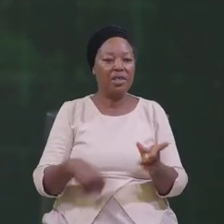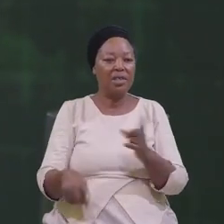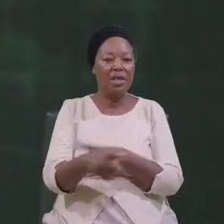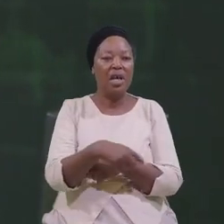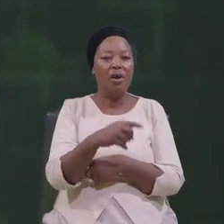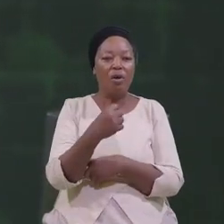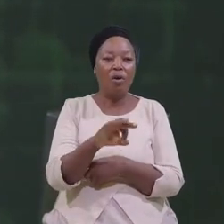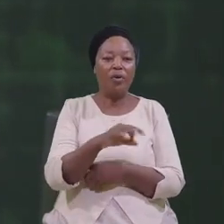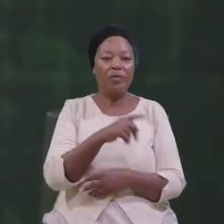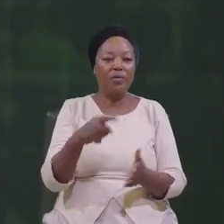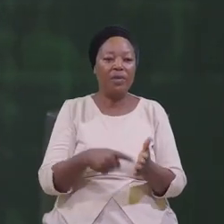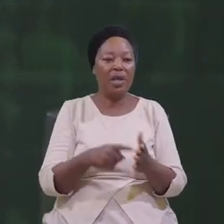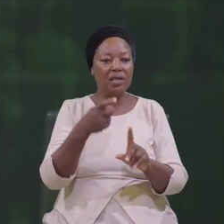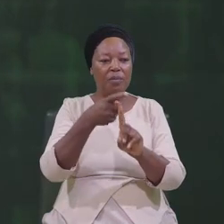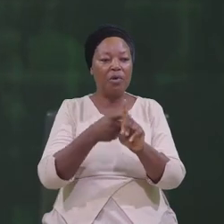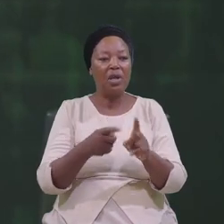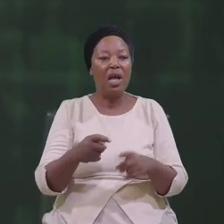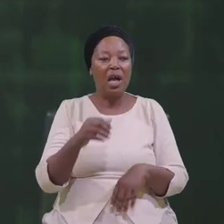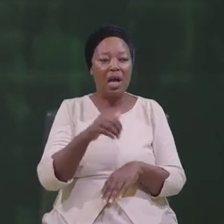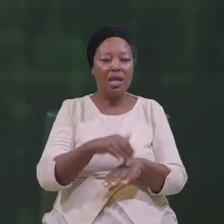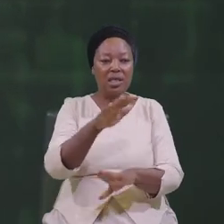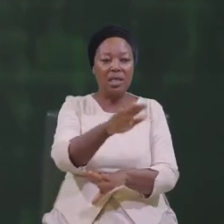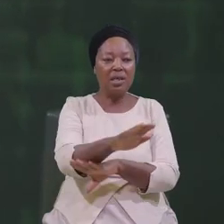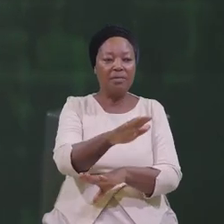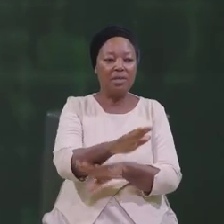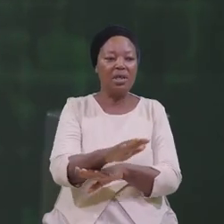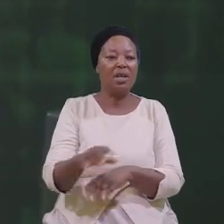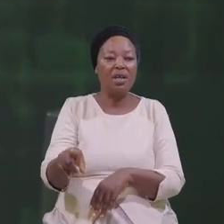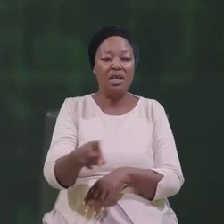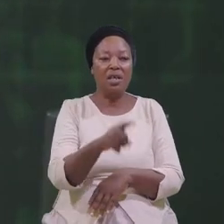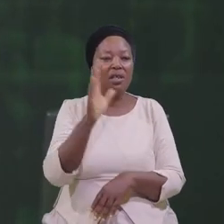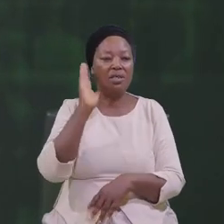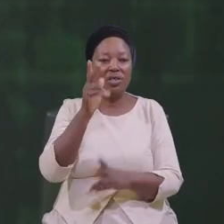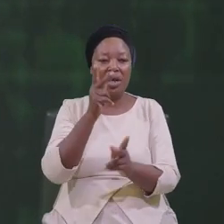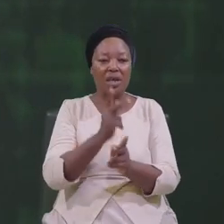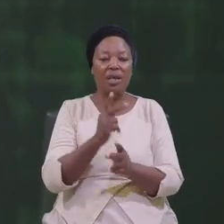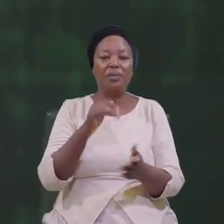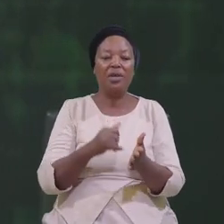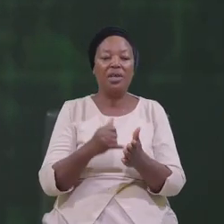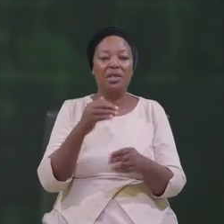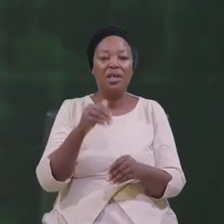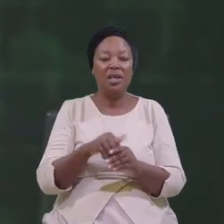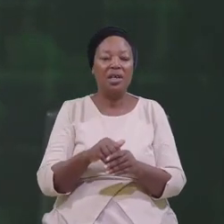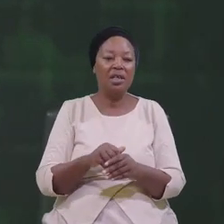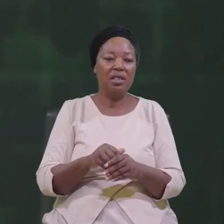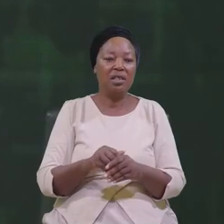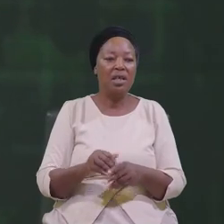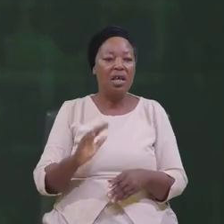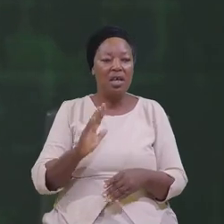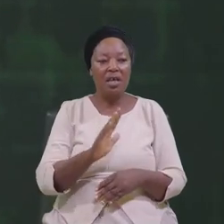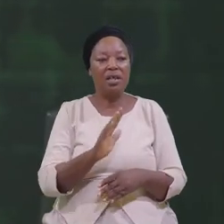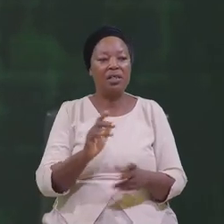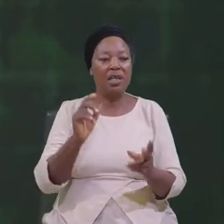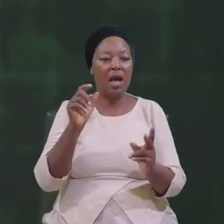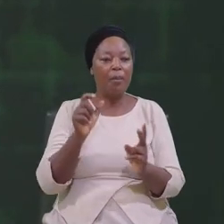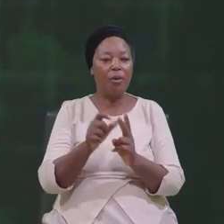of this month at evening, ye shall keep it in the appointed